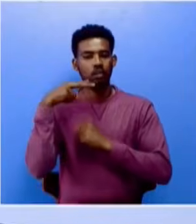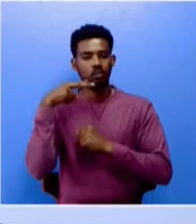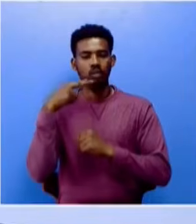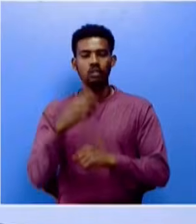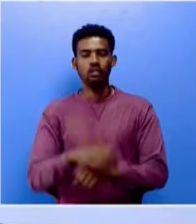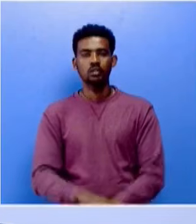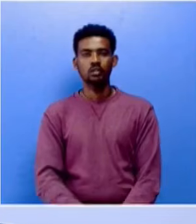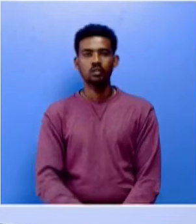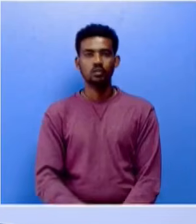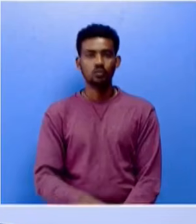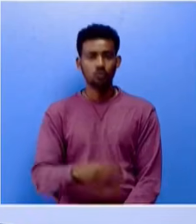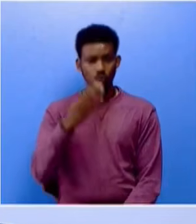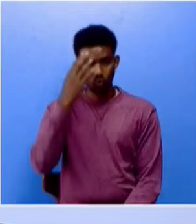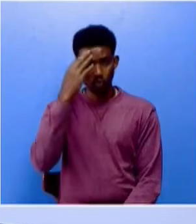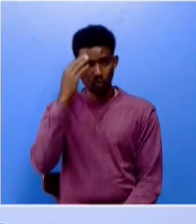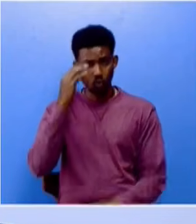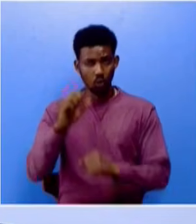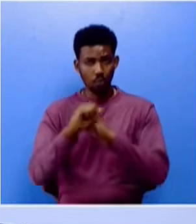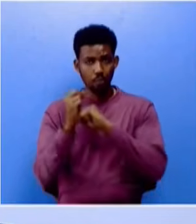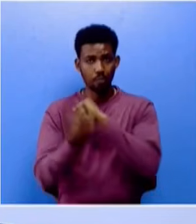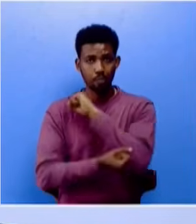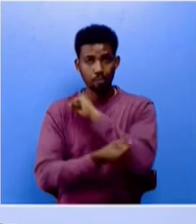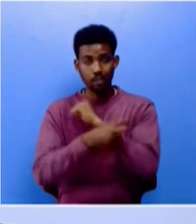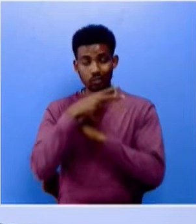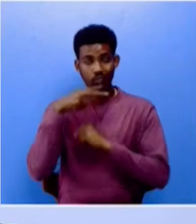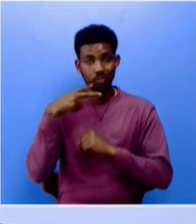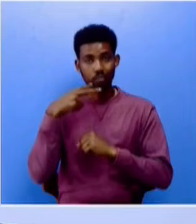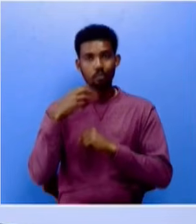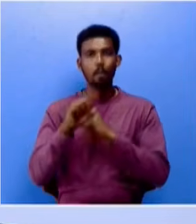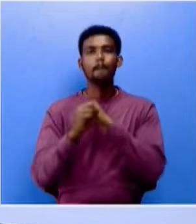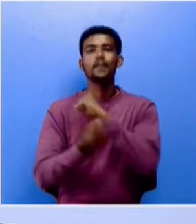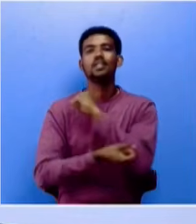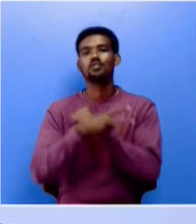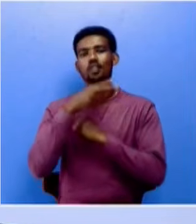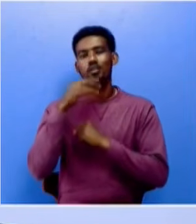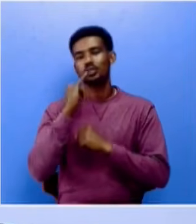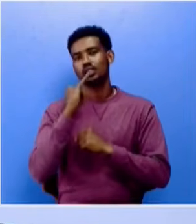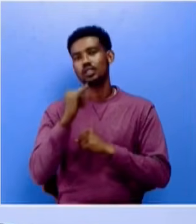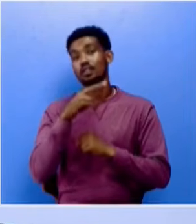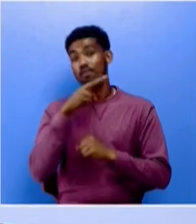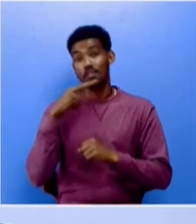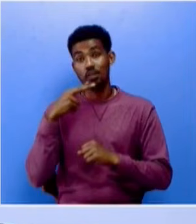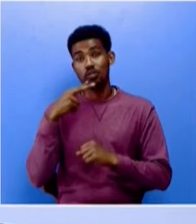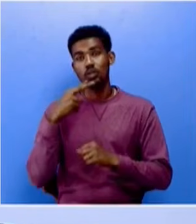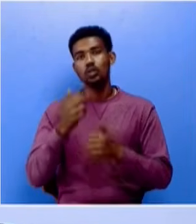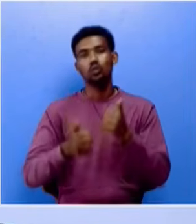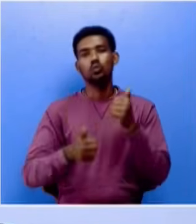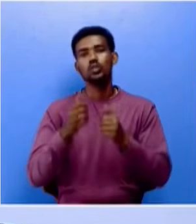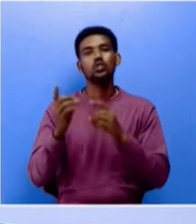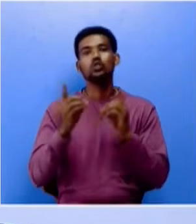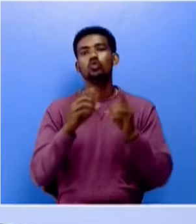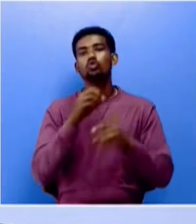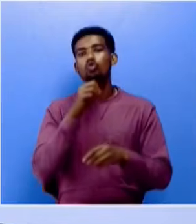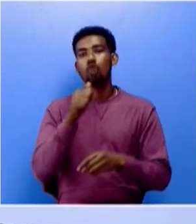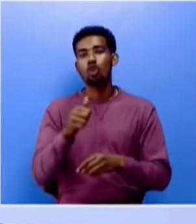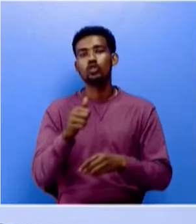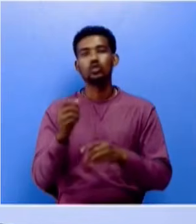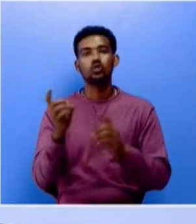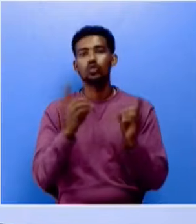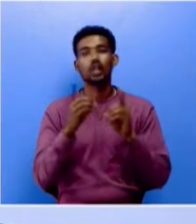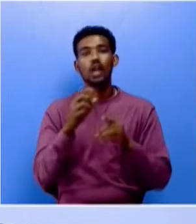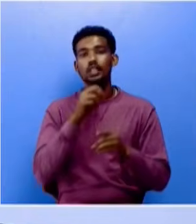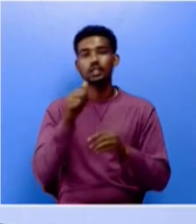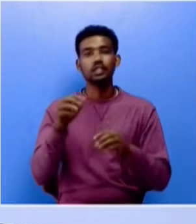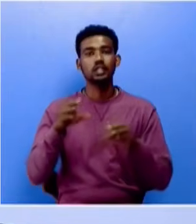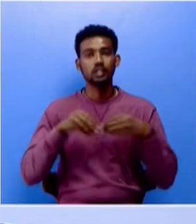Do you know what base verb means? Base verb is the verb which do not, or maybe which doesn't take